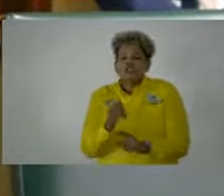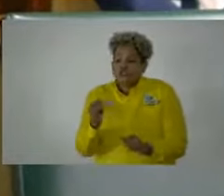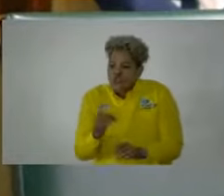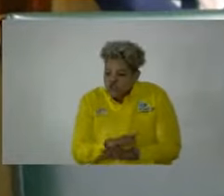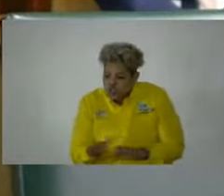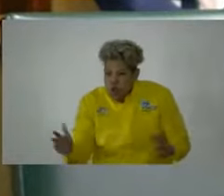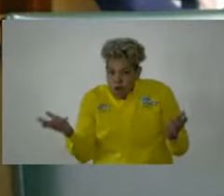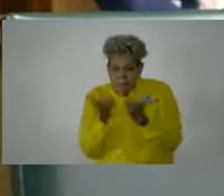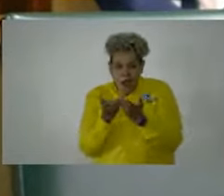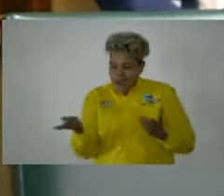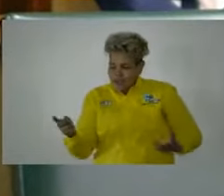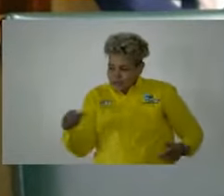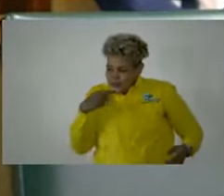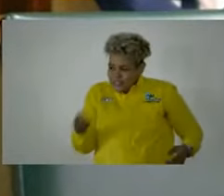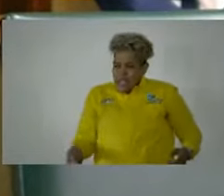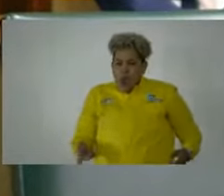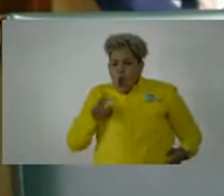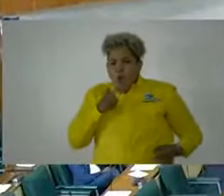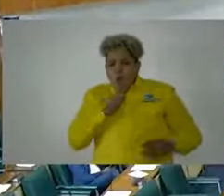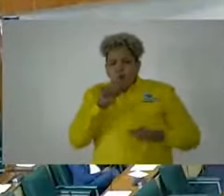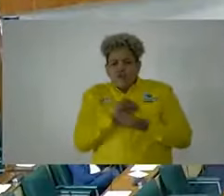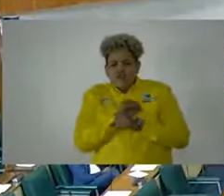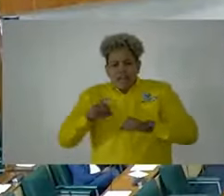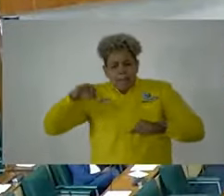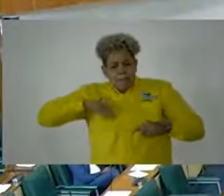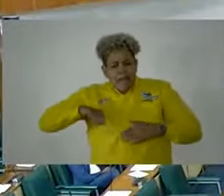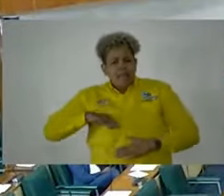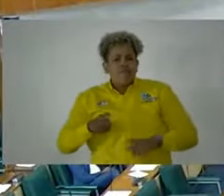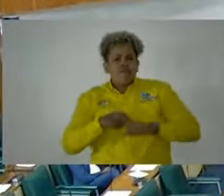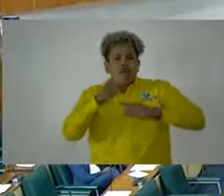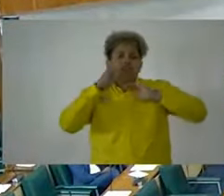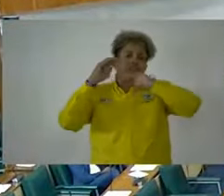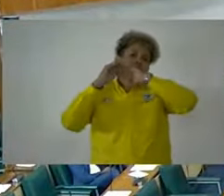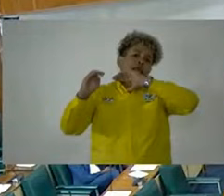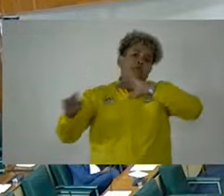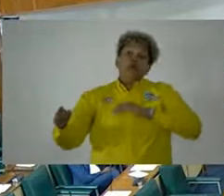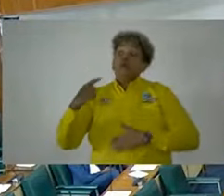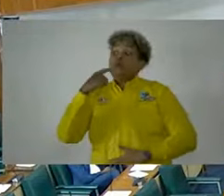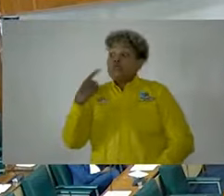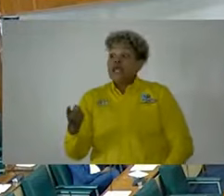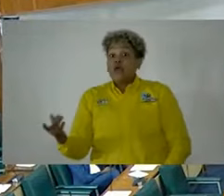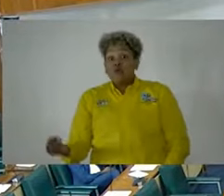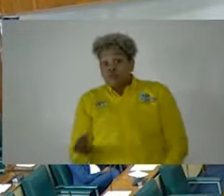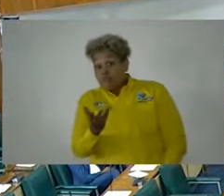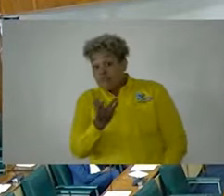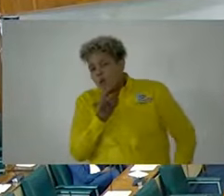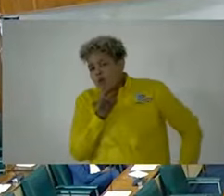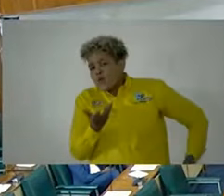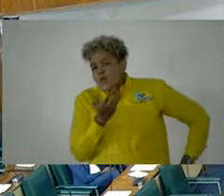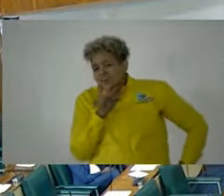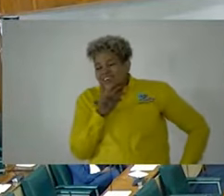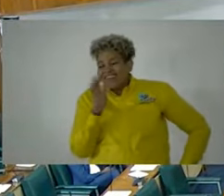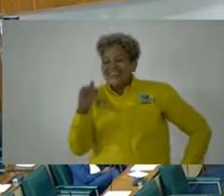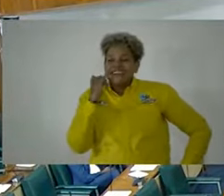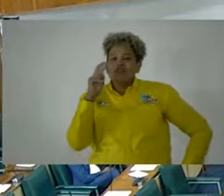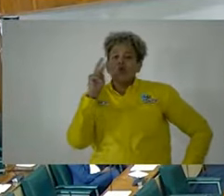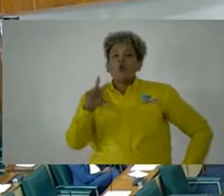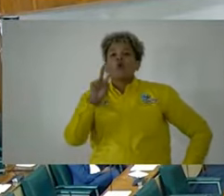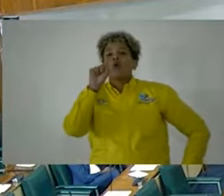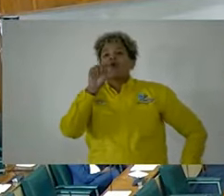don't match up? Who is really benefiting from the stability that you say you are leveraging? If you look